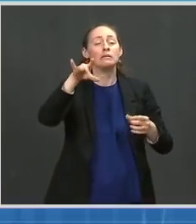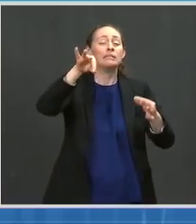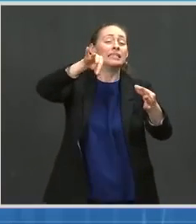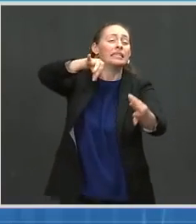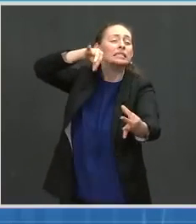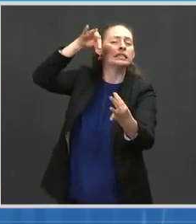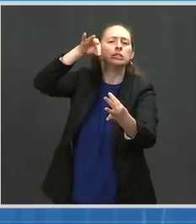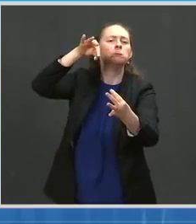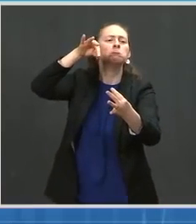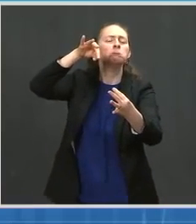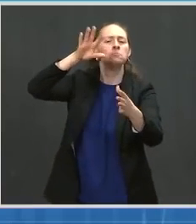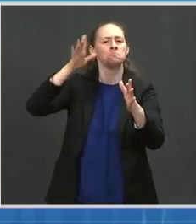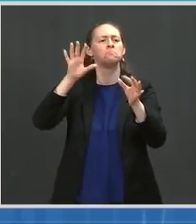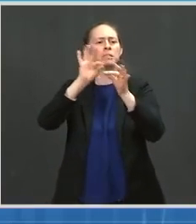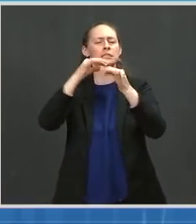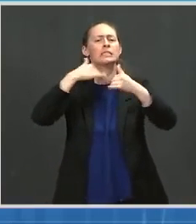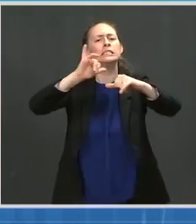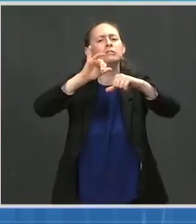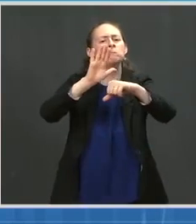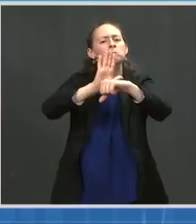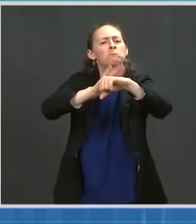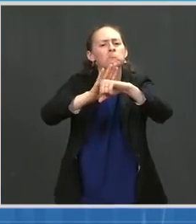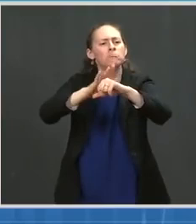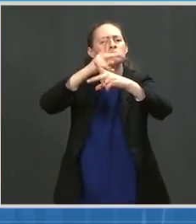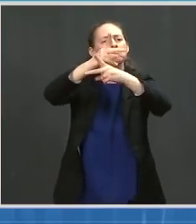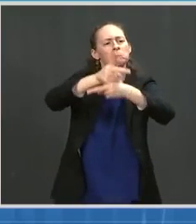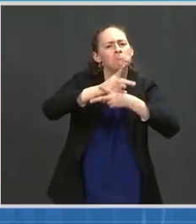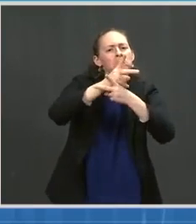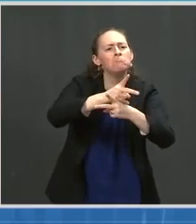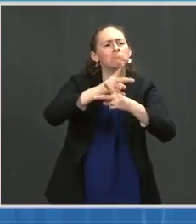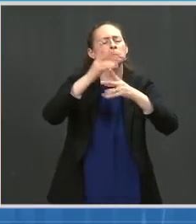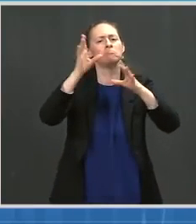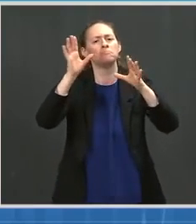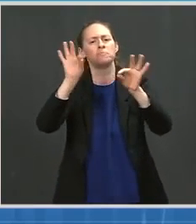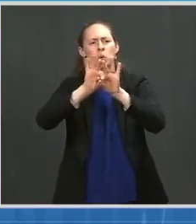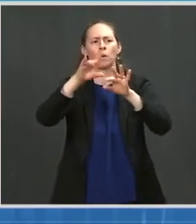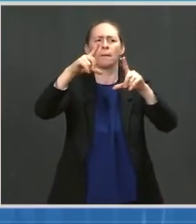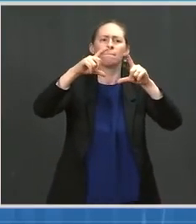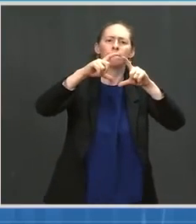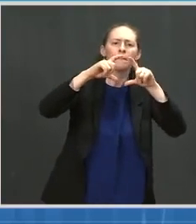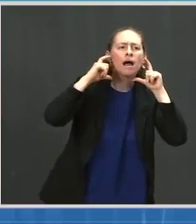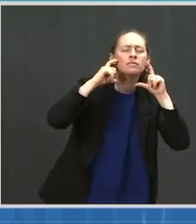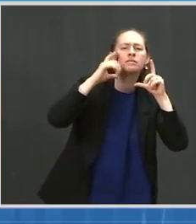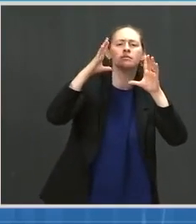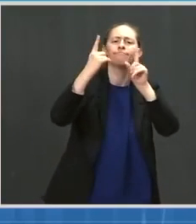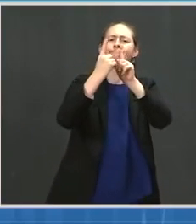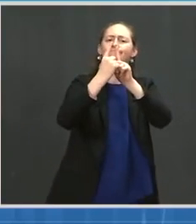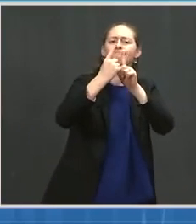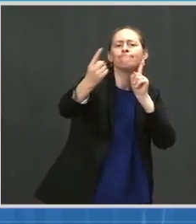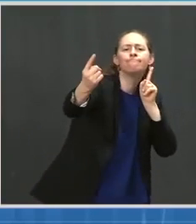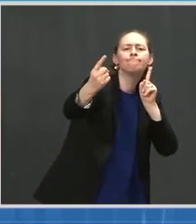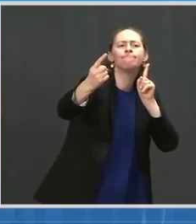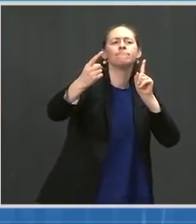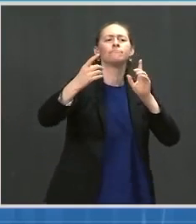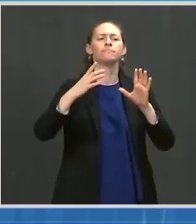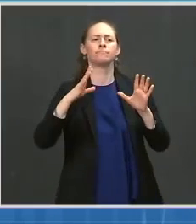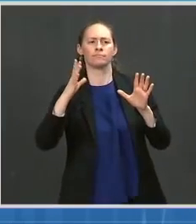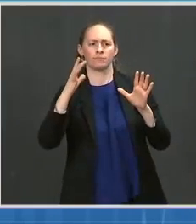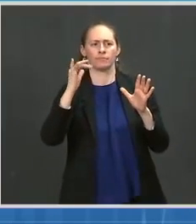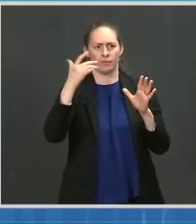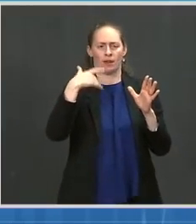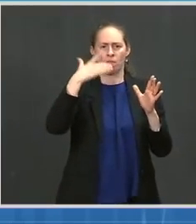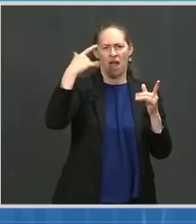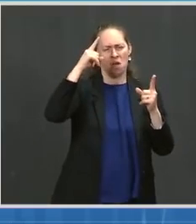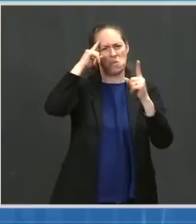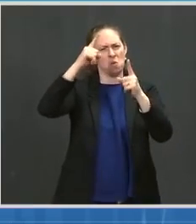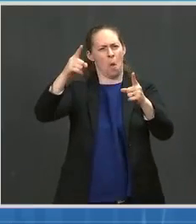urging people to be cautious. It's why we still have such an emphasis on getting the overall case numbers down, which